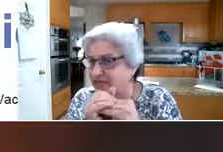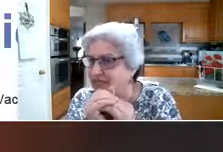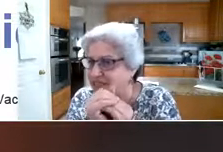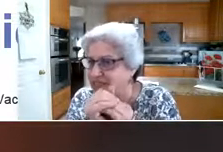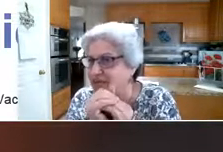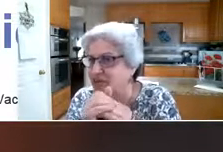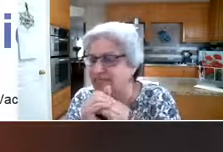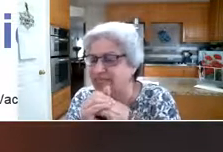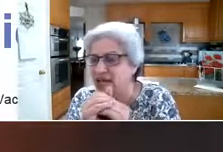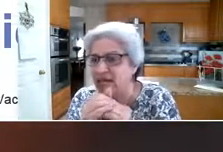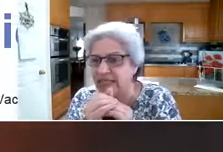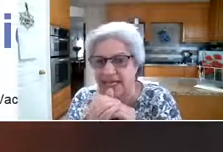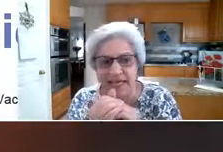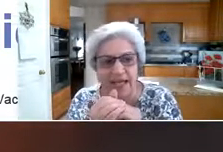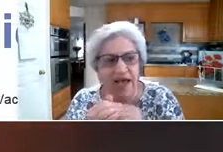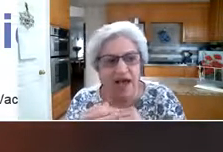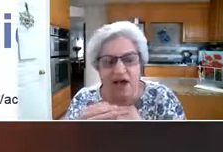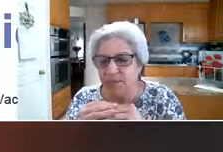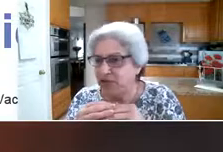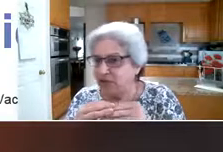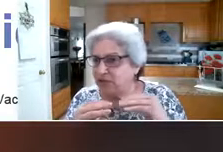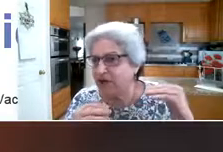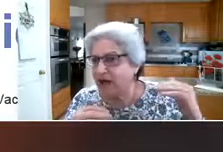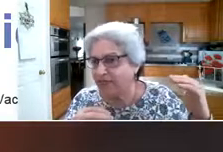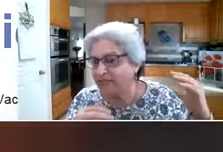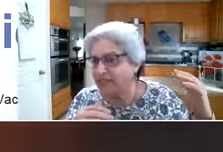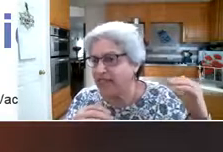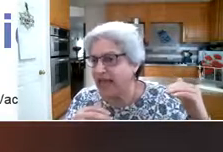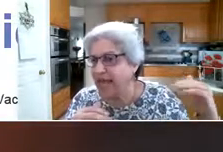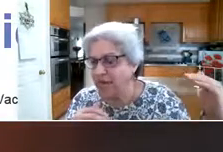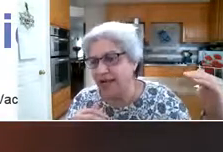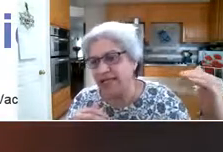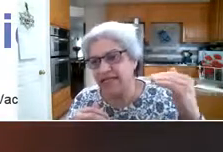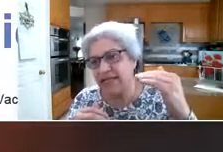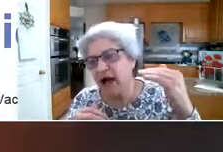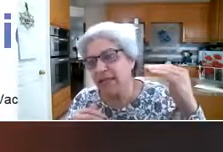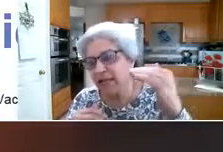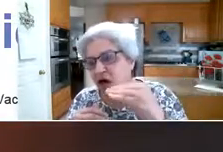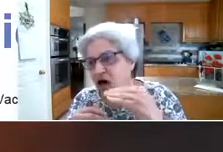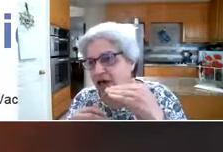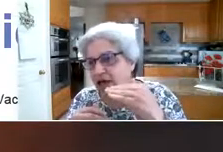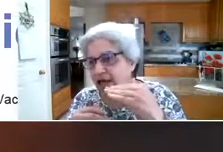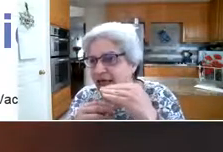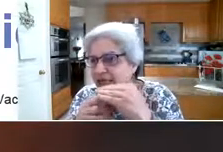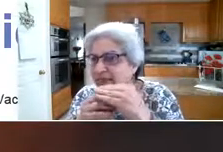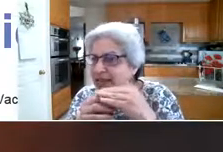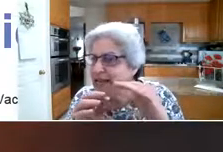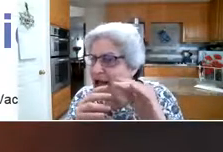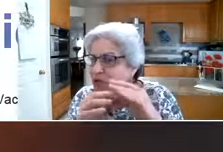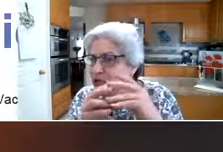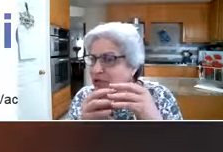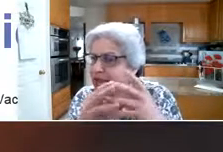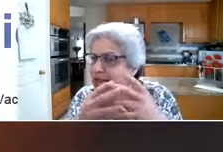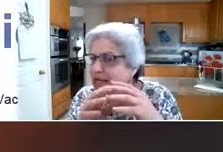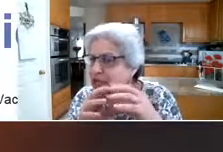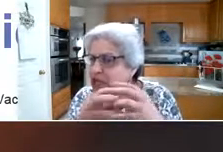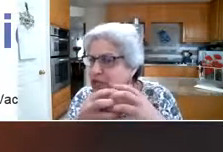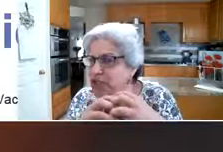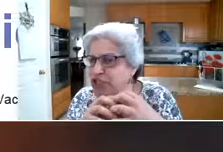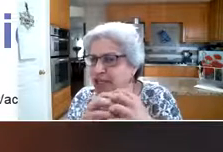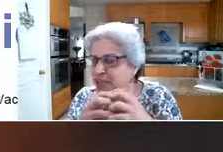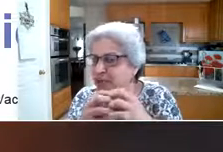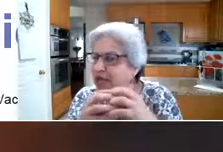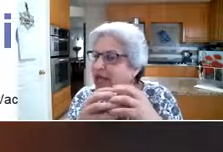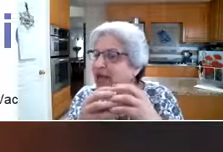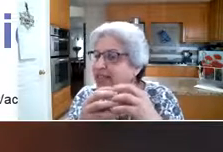connection that fits very snugly. But if you've got these antibodies that come along, they now create a